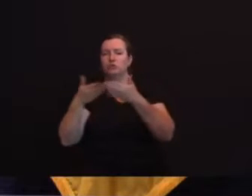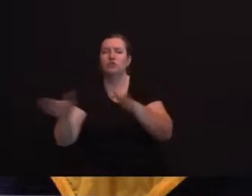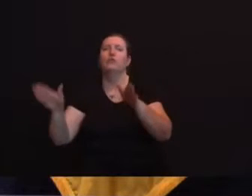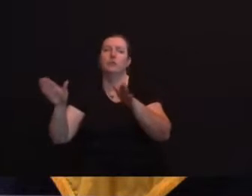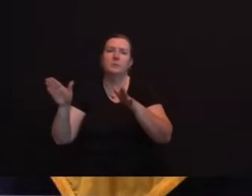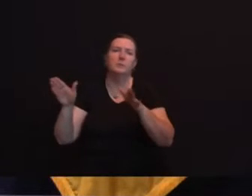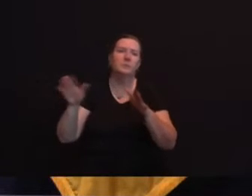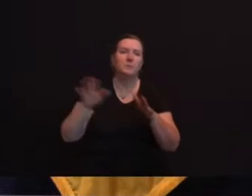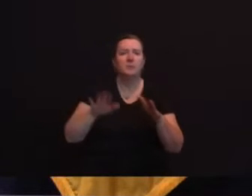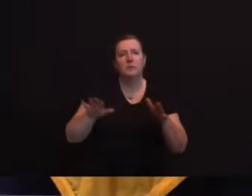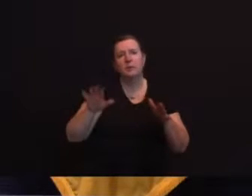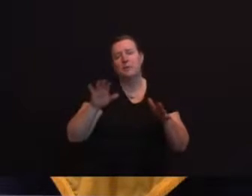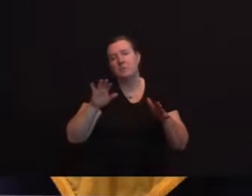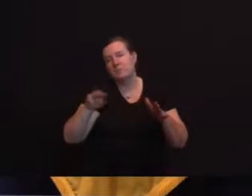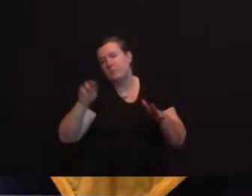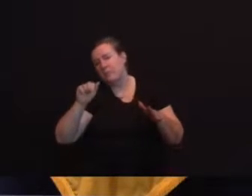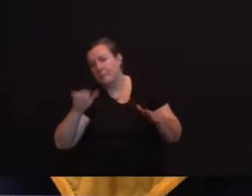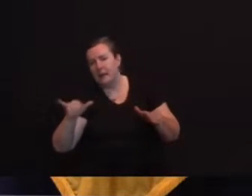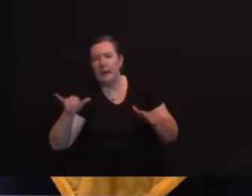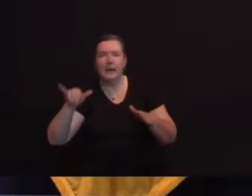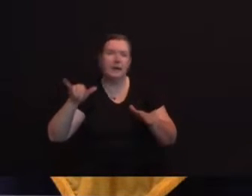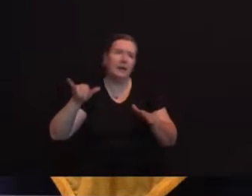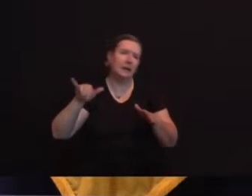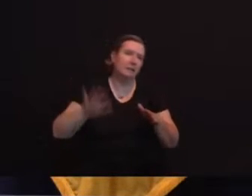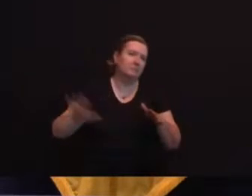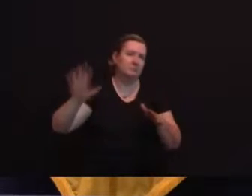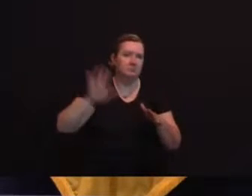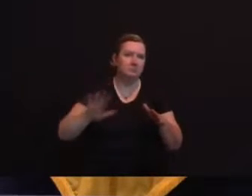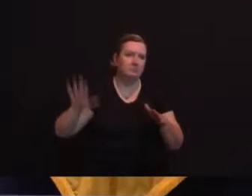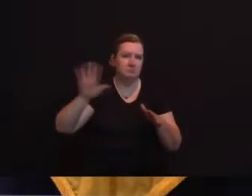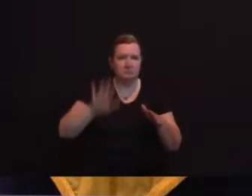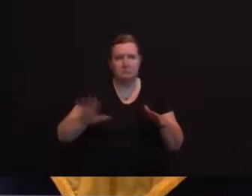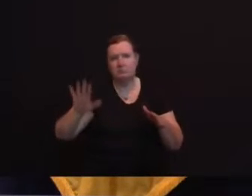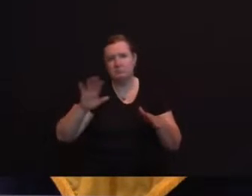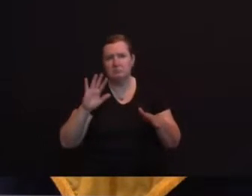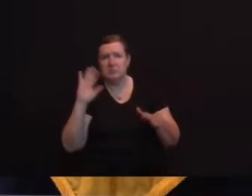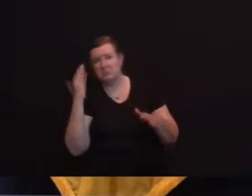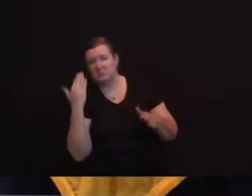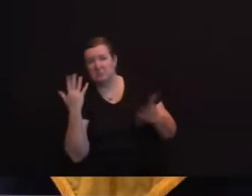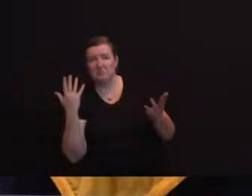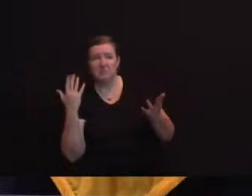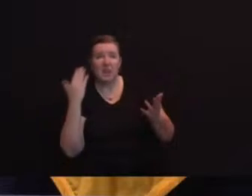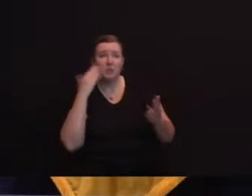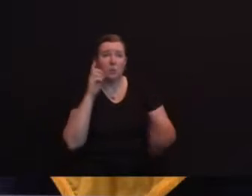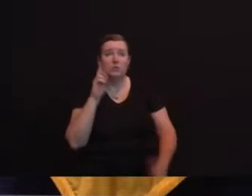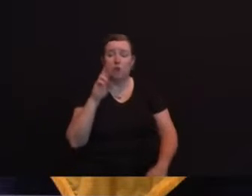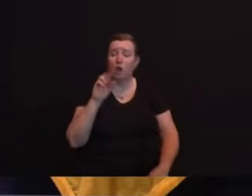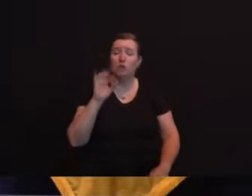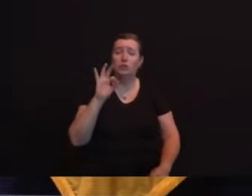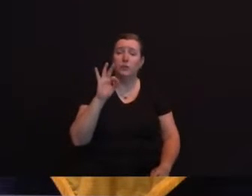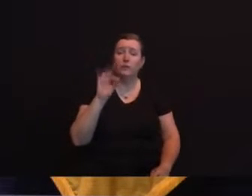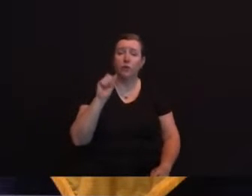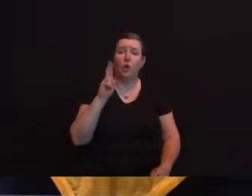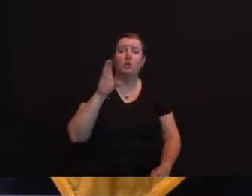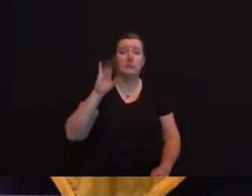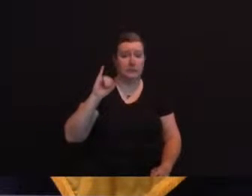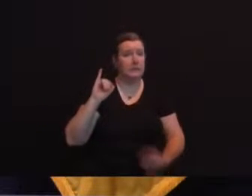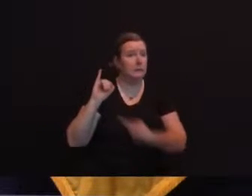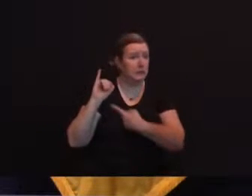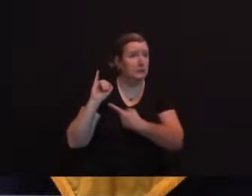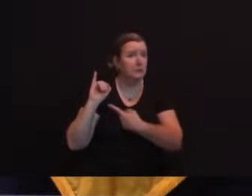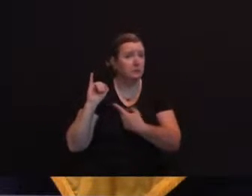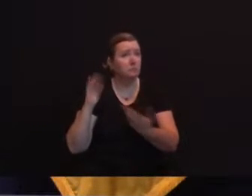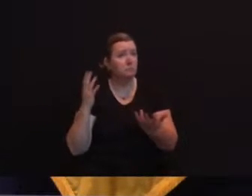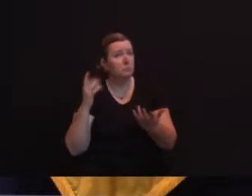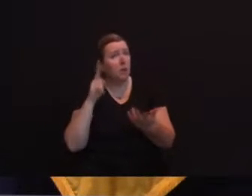mouth, but I think that's a widely accepted range. I know Tony Fauci sees it that way, and I believe the incoming team does.